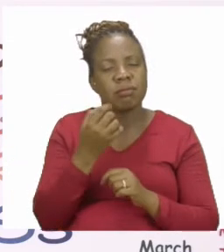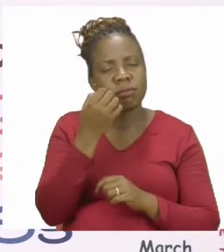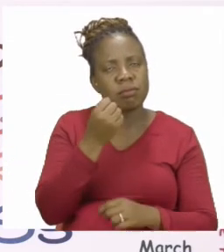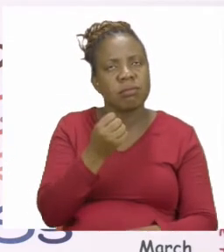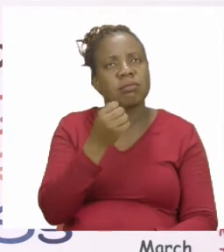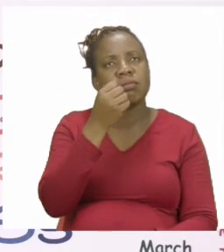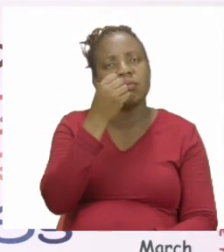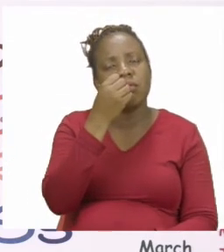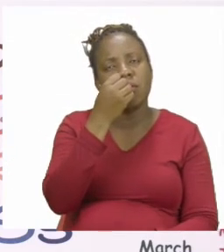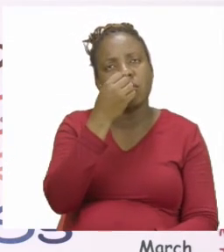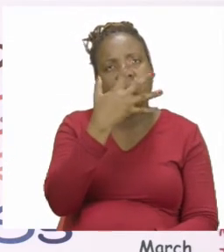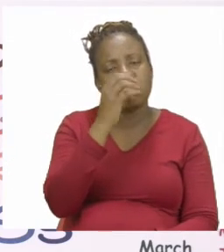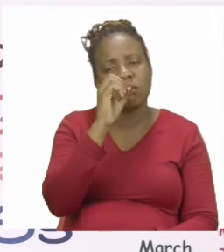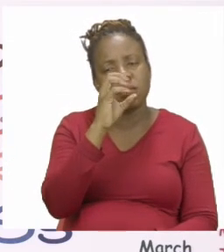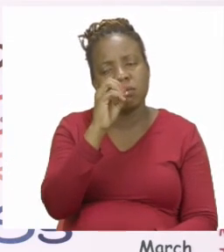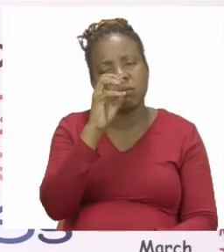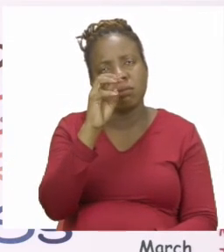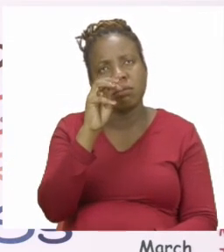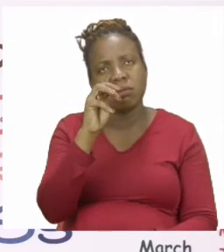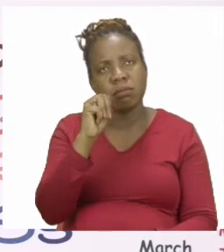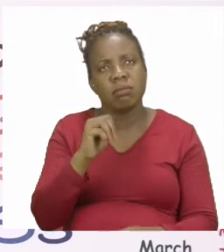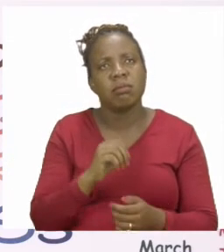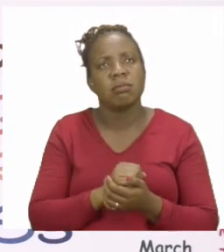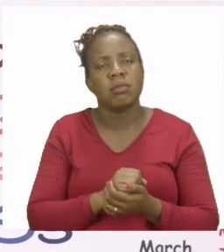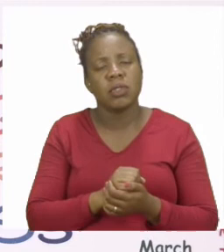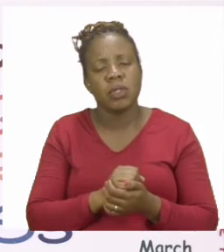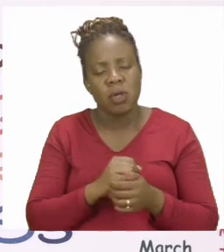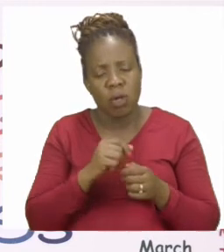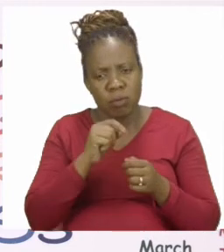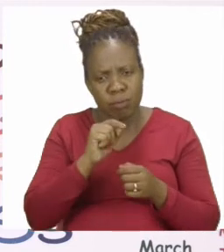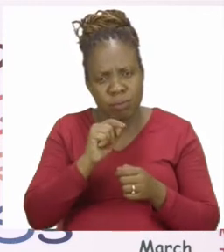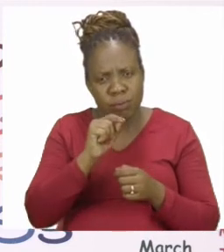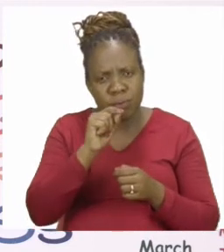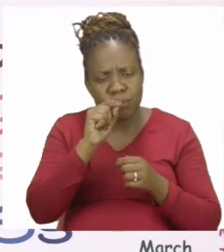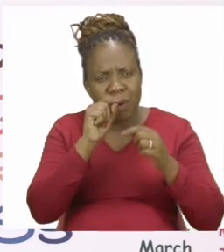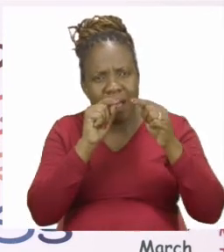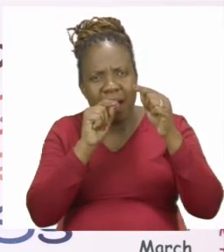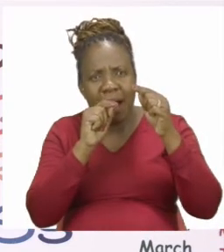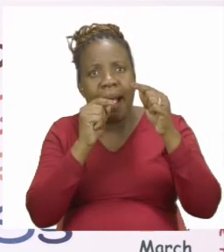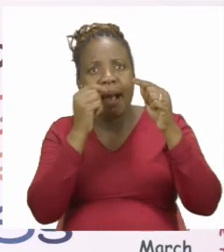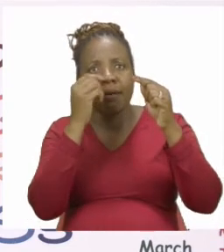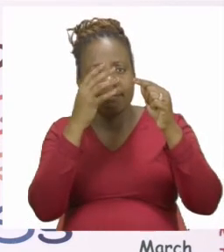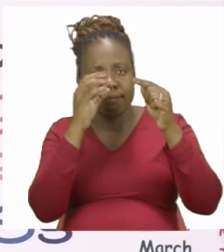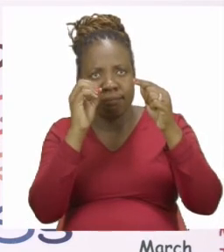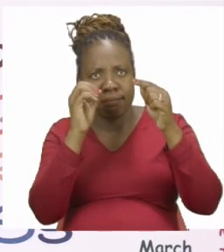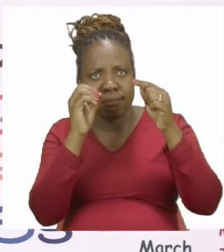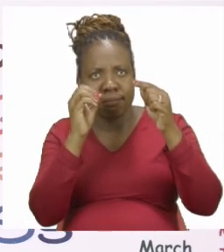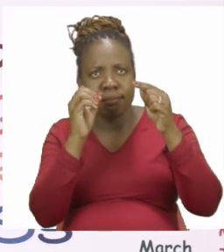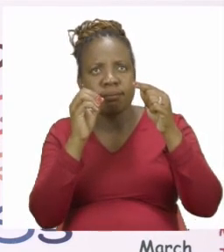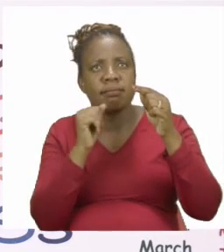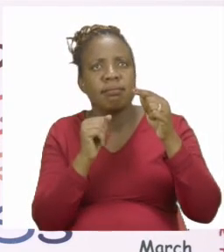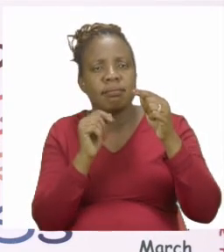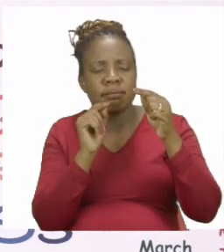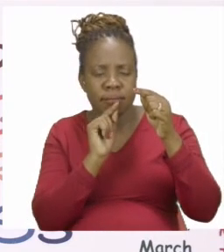500 milliliters. So once you have measured 500 milliliters, you can go ahead and maybe